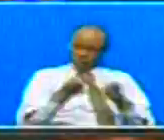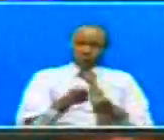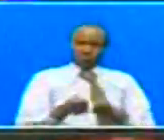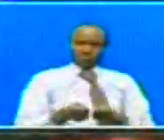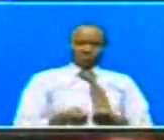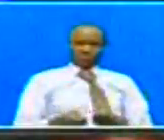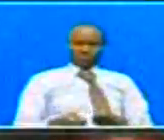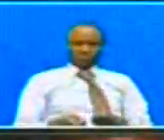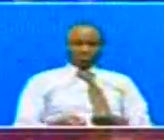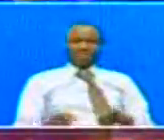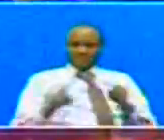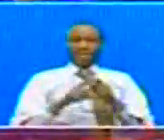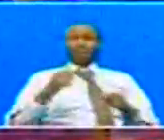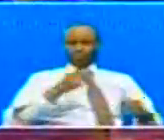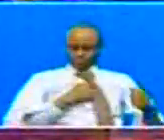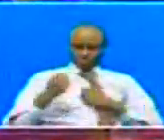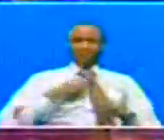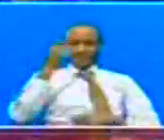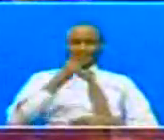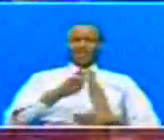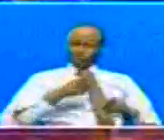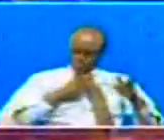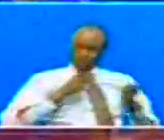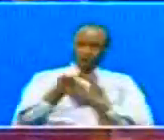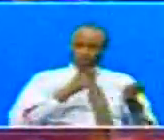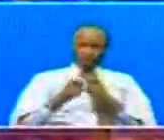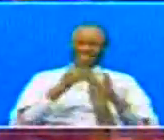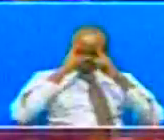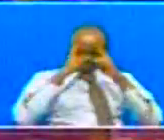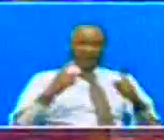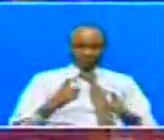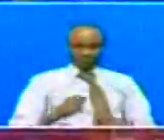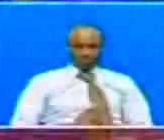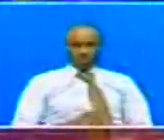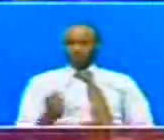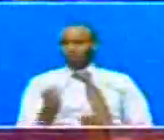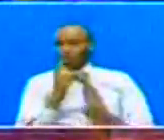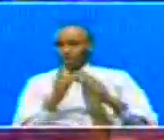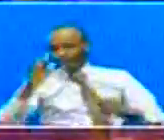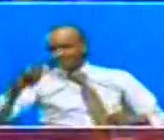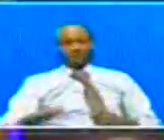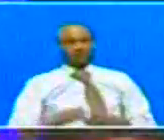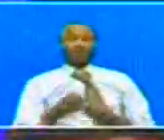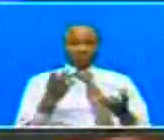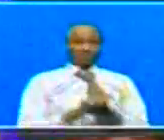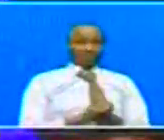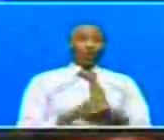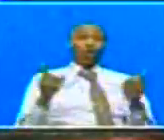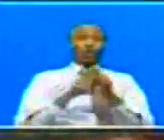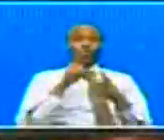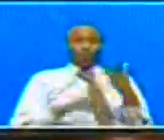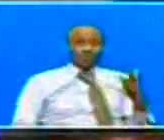Yes. Paul Kagame. Absolutely. You know, take no prisoners. Absolutely. And look at Tanzania, which is not even richer than us. They are looking at the